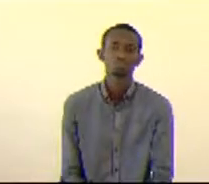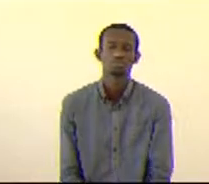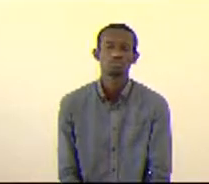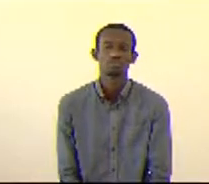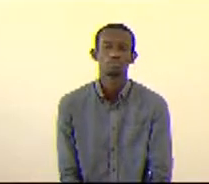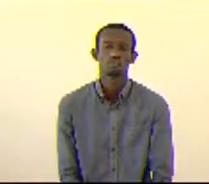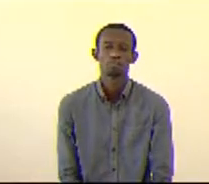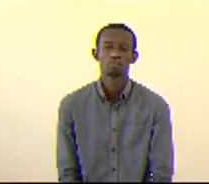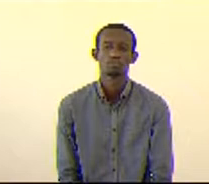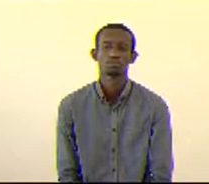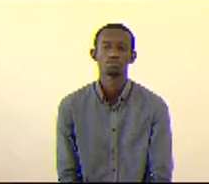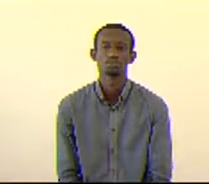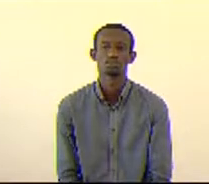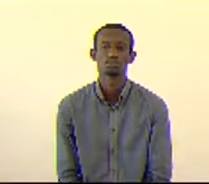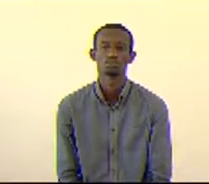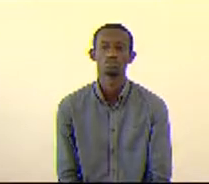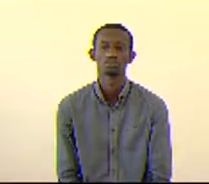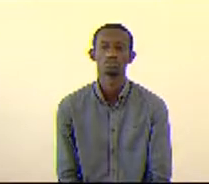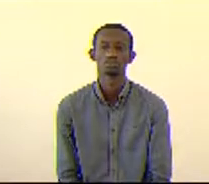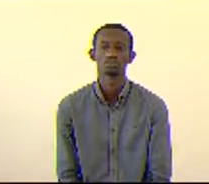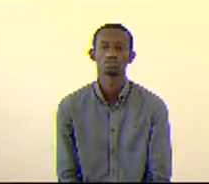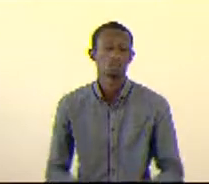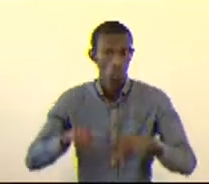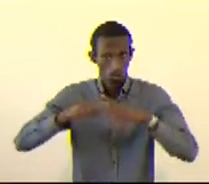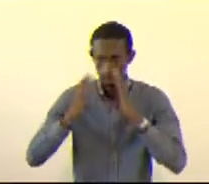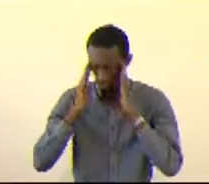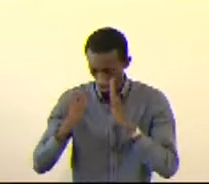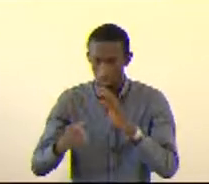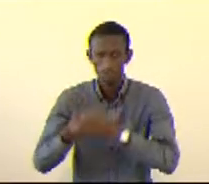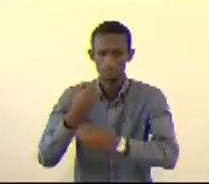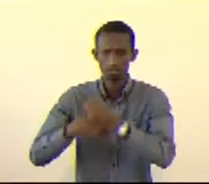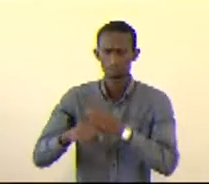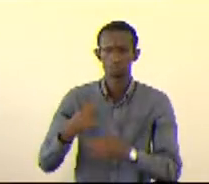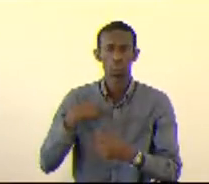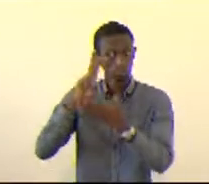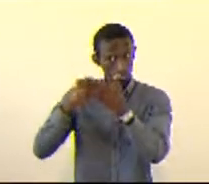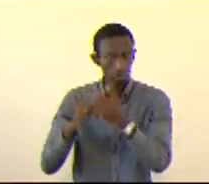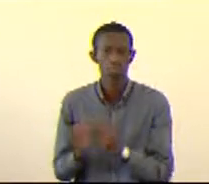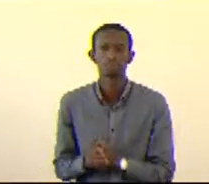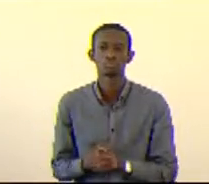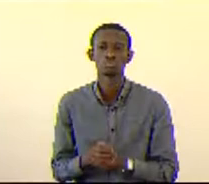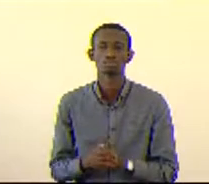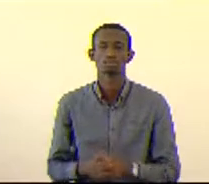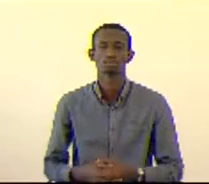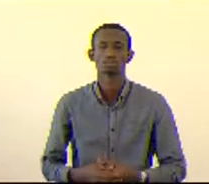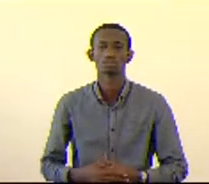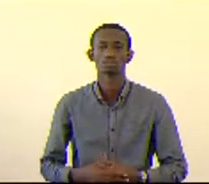Okay, so let's go through the activity. I'm going to read it for you, and I hope you're also going to read it as well.